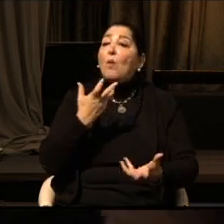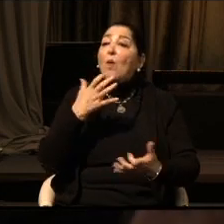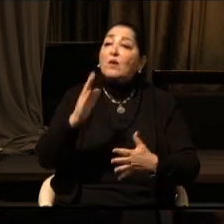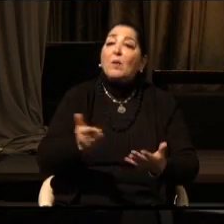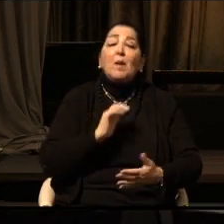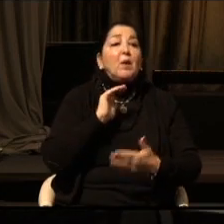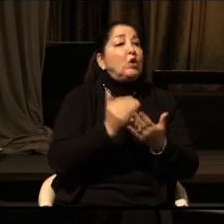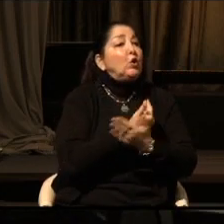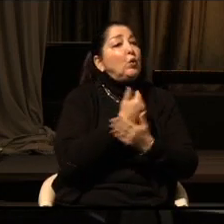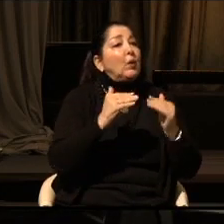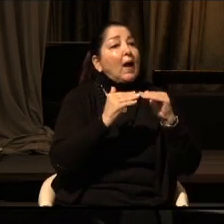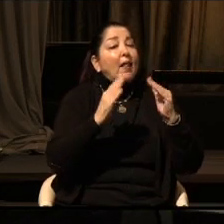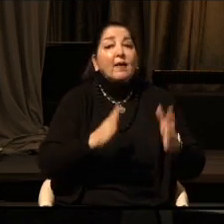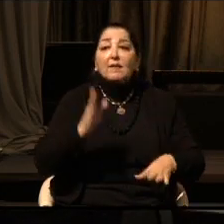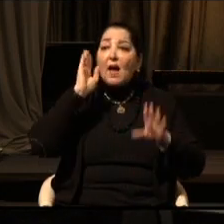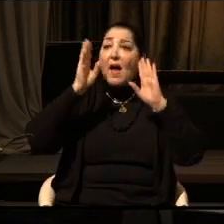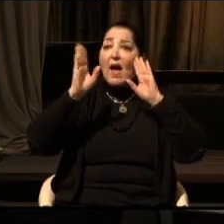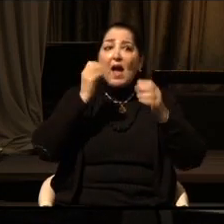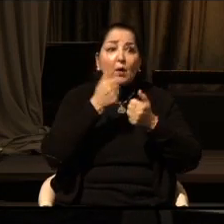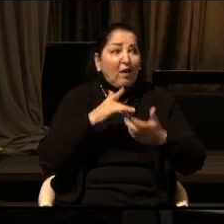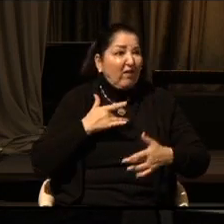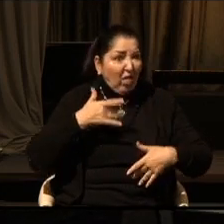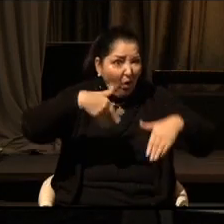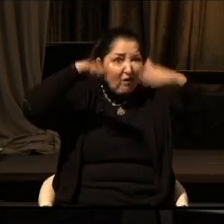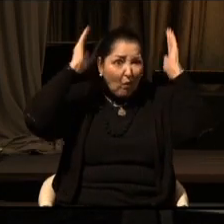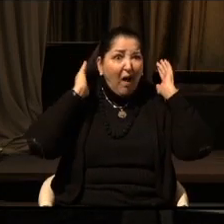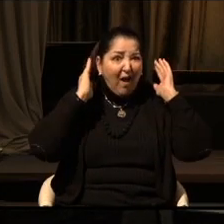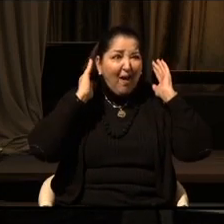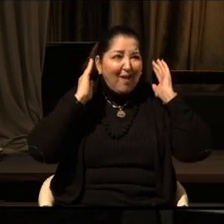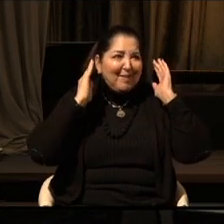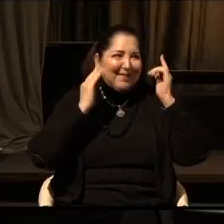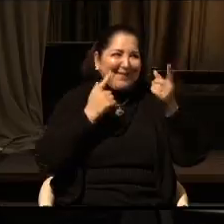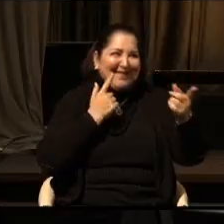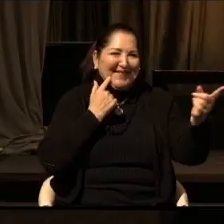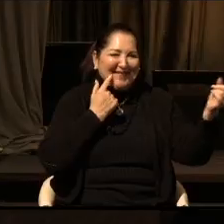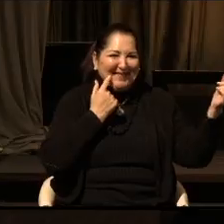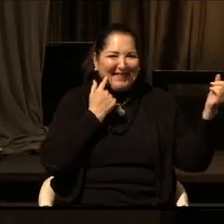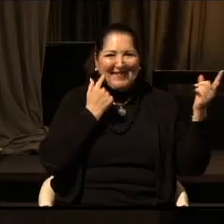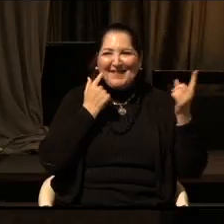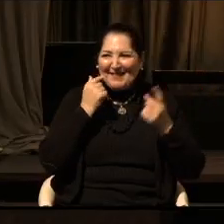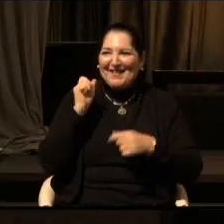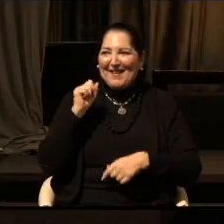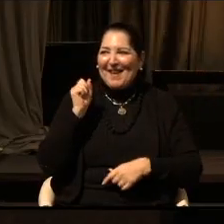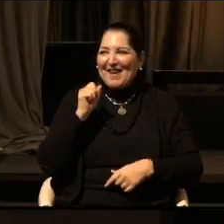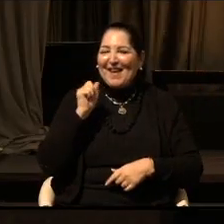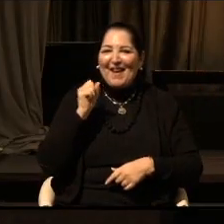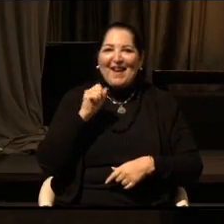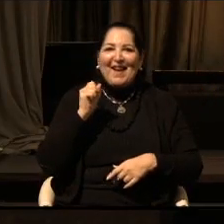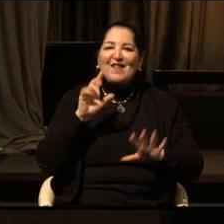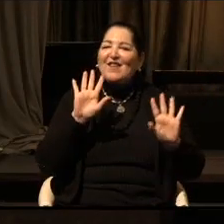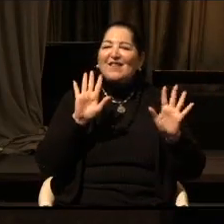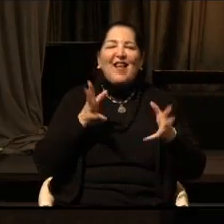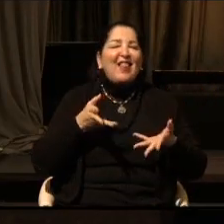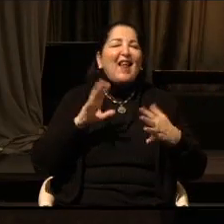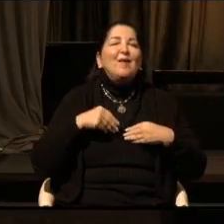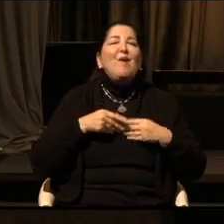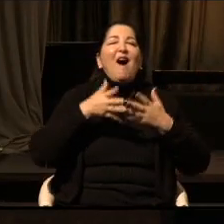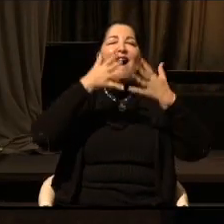Hey y'all, how you doing? Anybody overwhelmed yet? Yeah, just like let it wash over